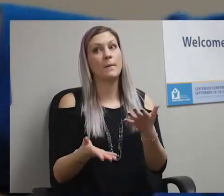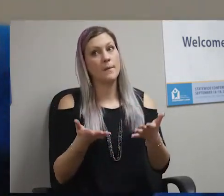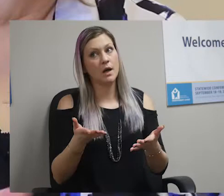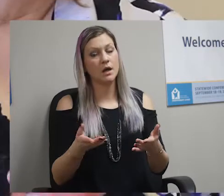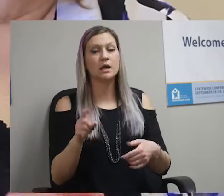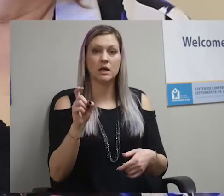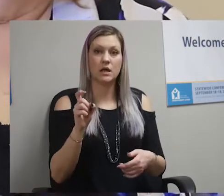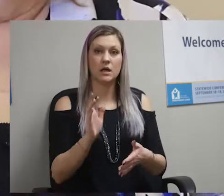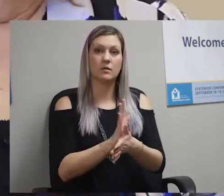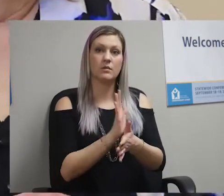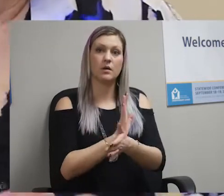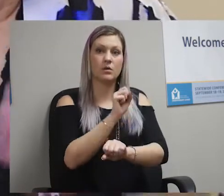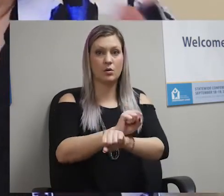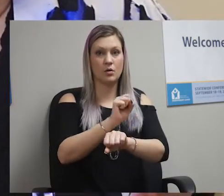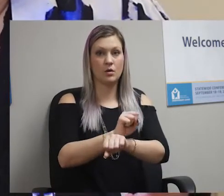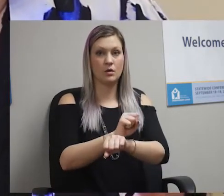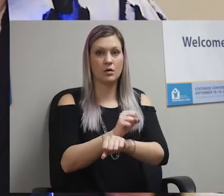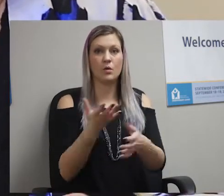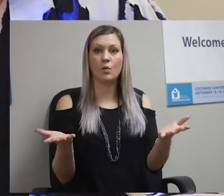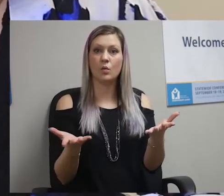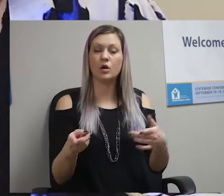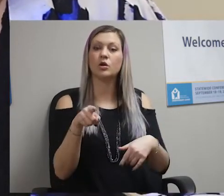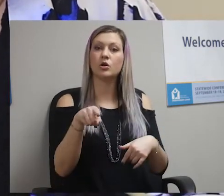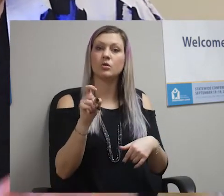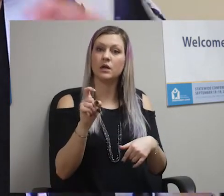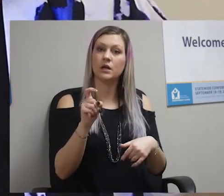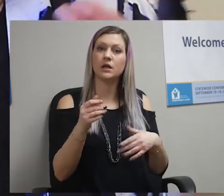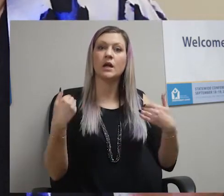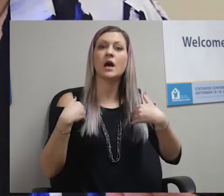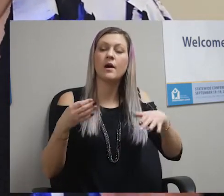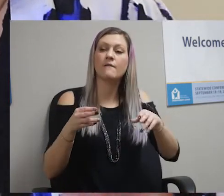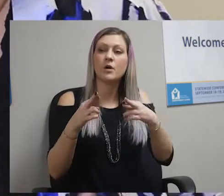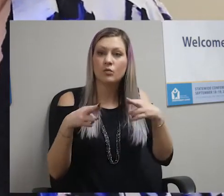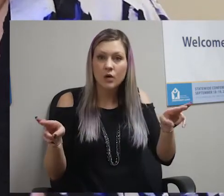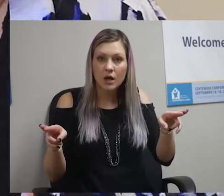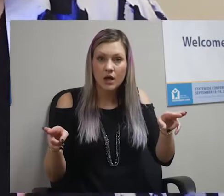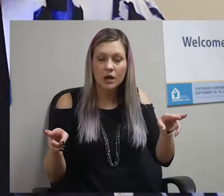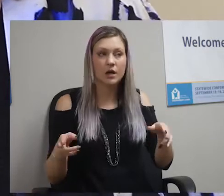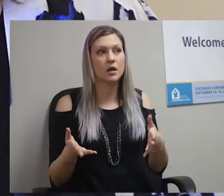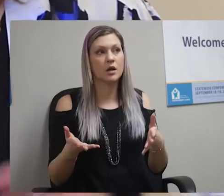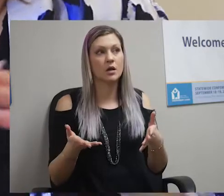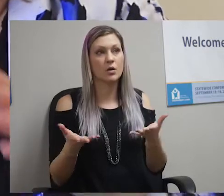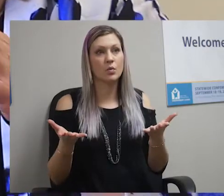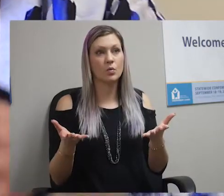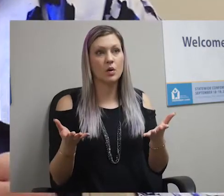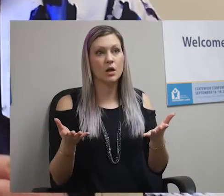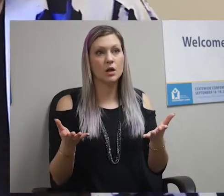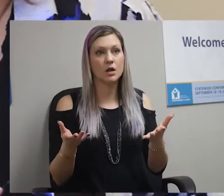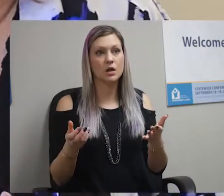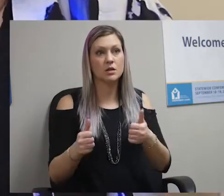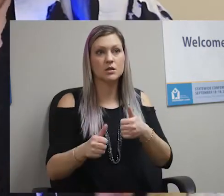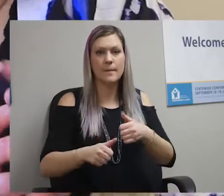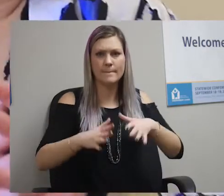in those cases. What should you have ready in case of an emergency? What are your greatest risks in your geologic area that you live